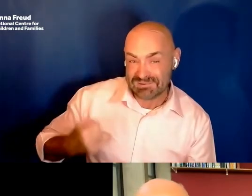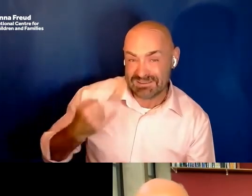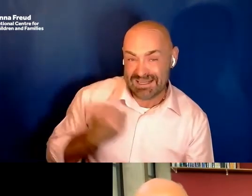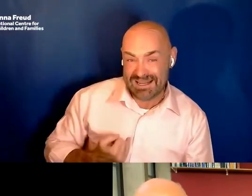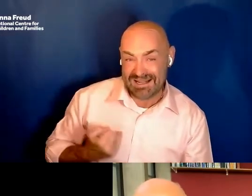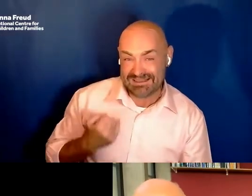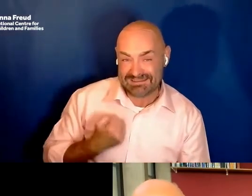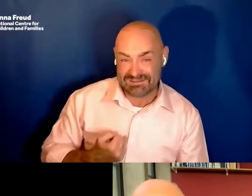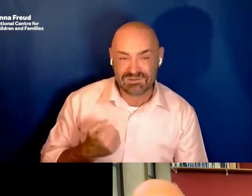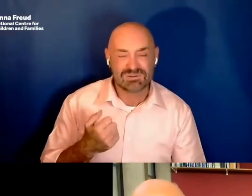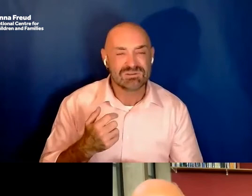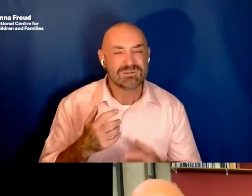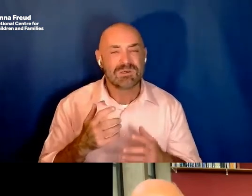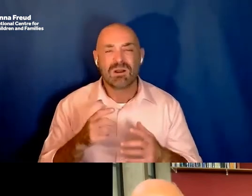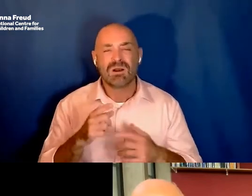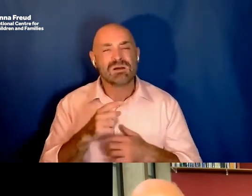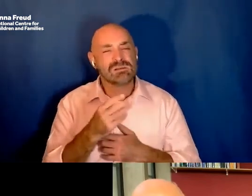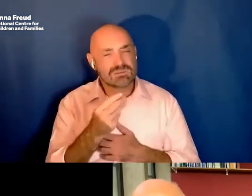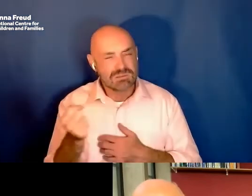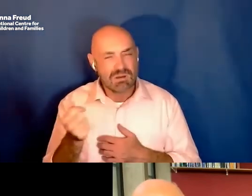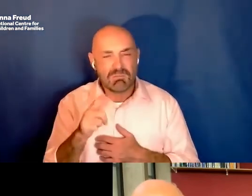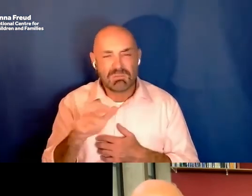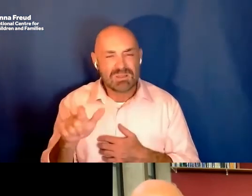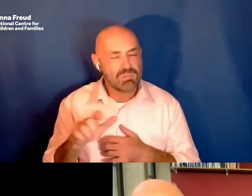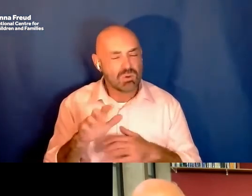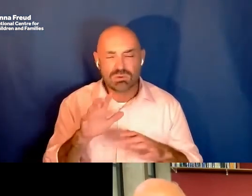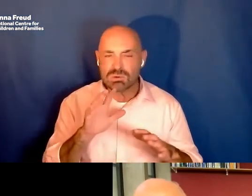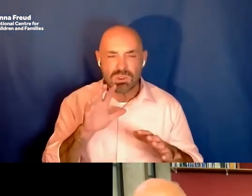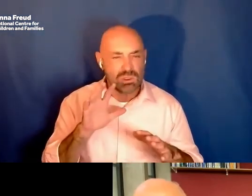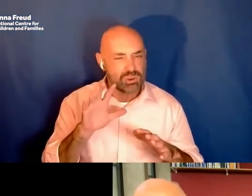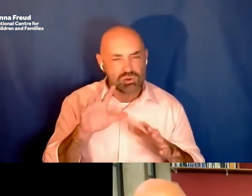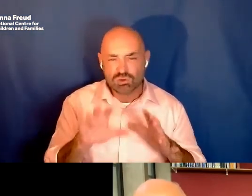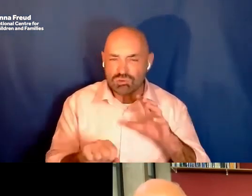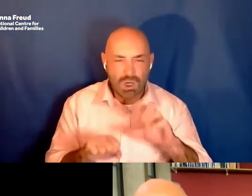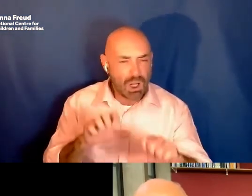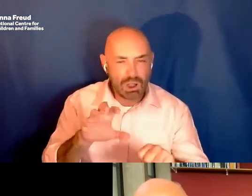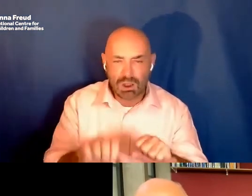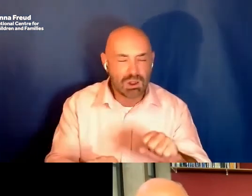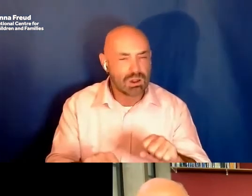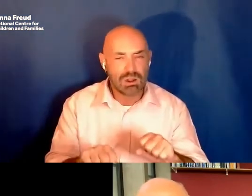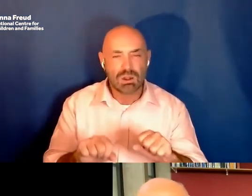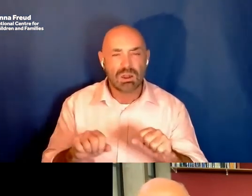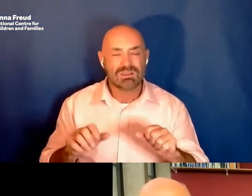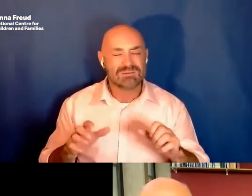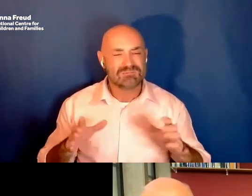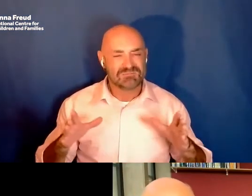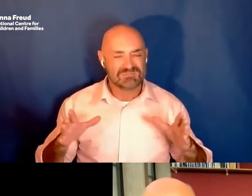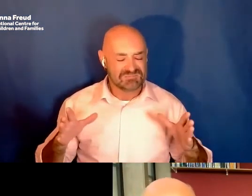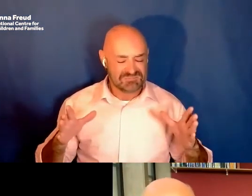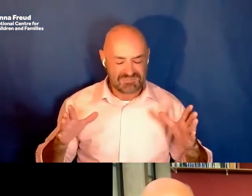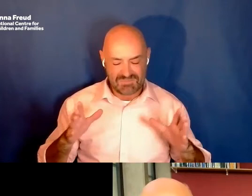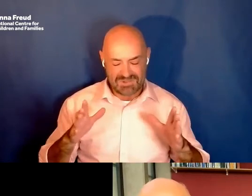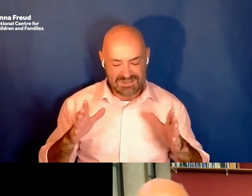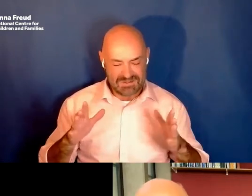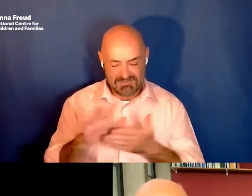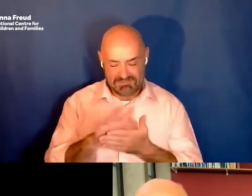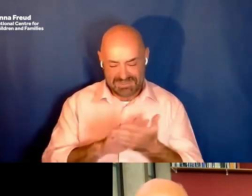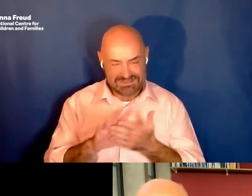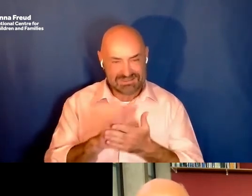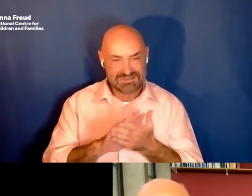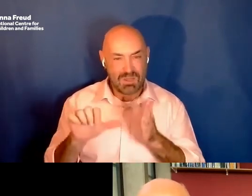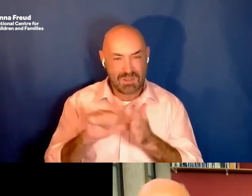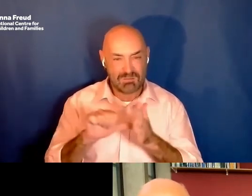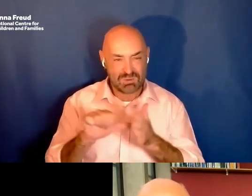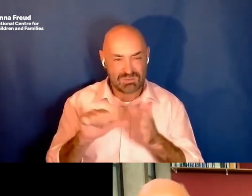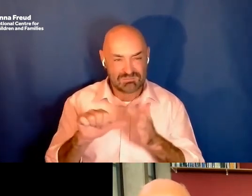of those who struggle, pushing the problem into individual and actually